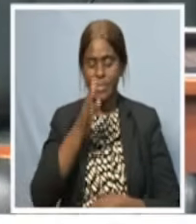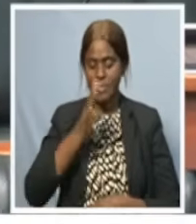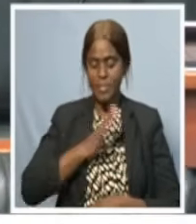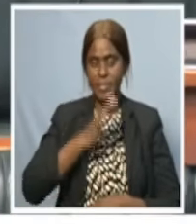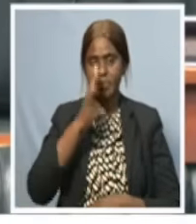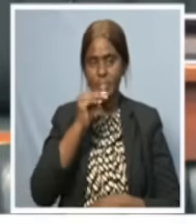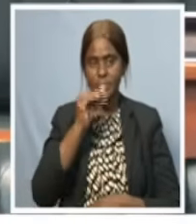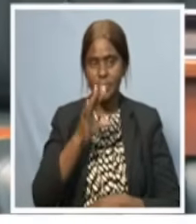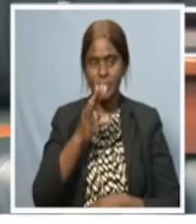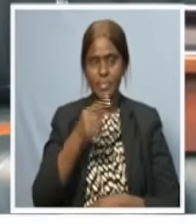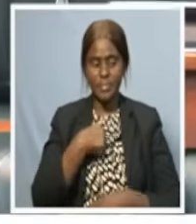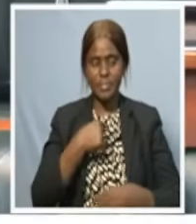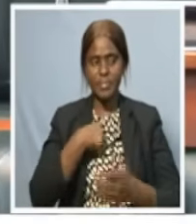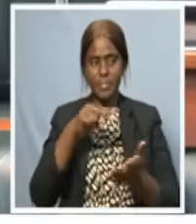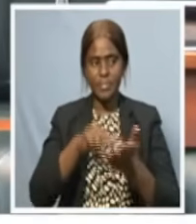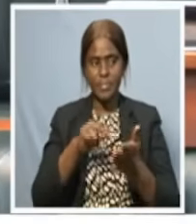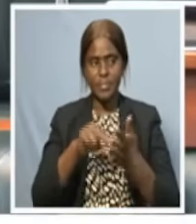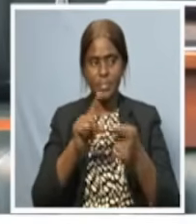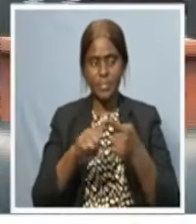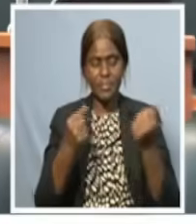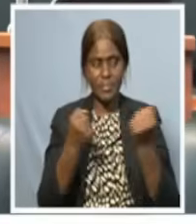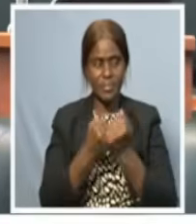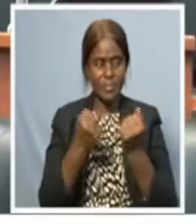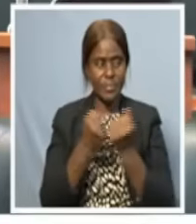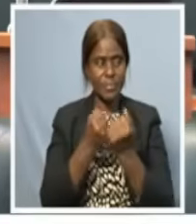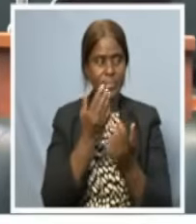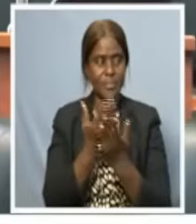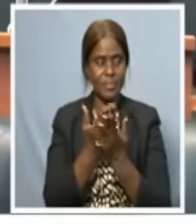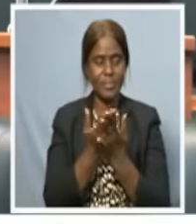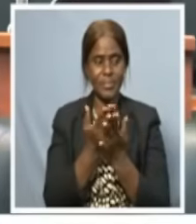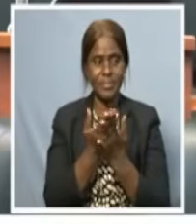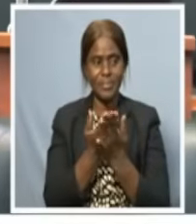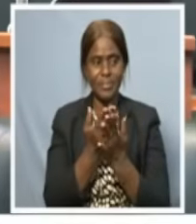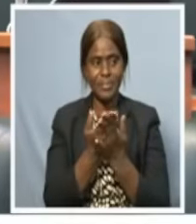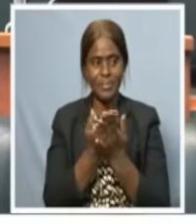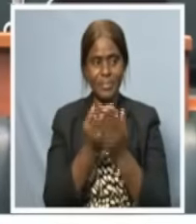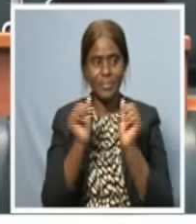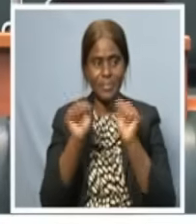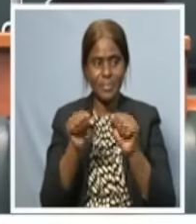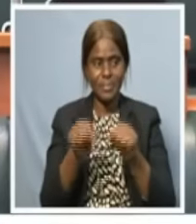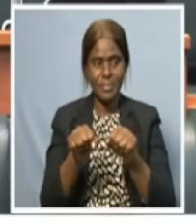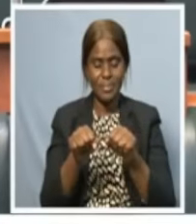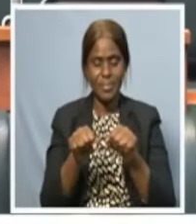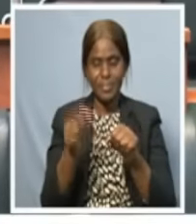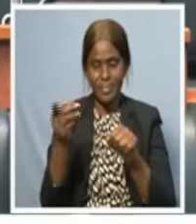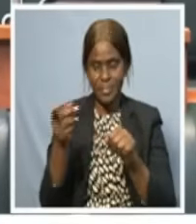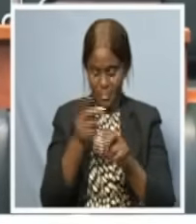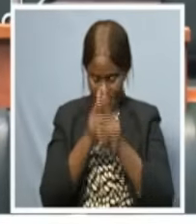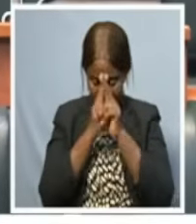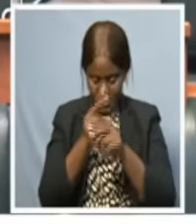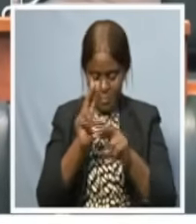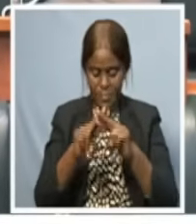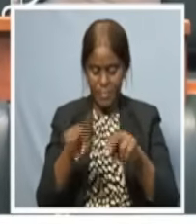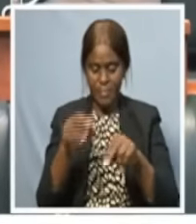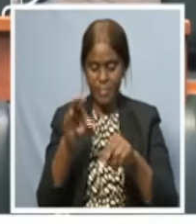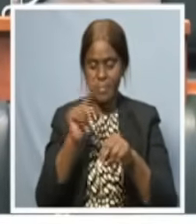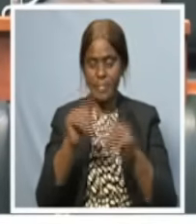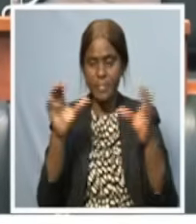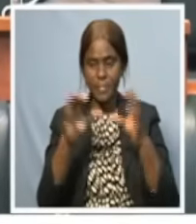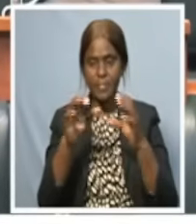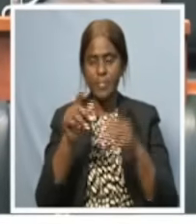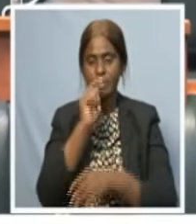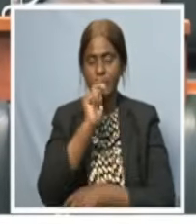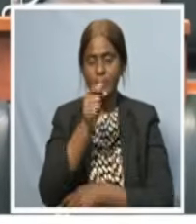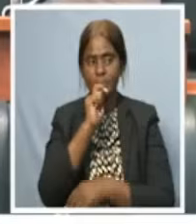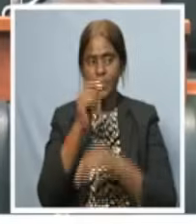Madam Speaker, I rise to second the motion ably moved by the Honorable Chairperson of the Committee